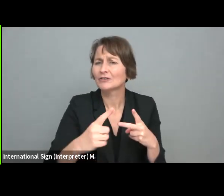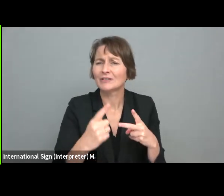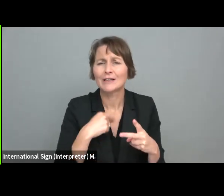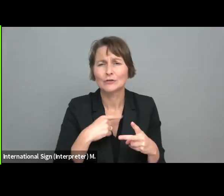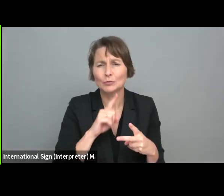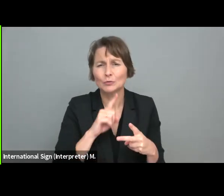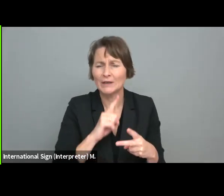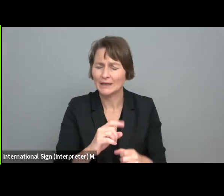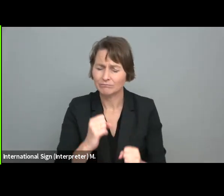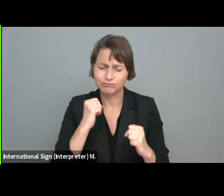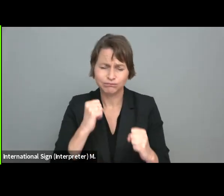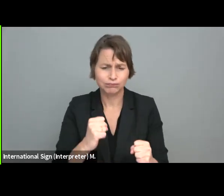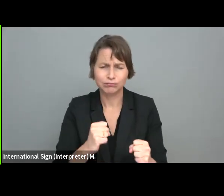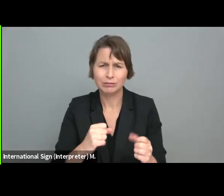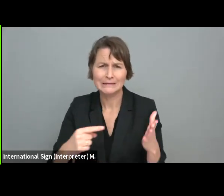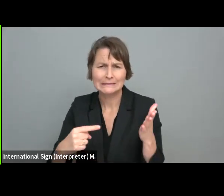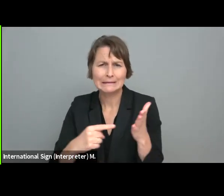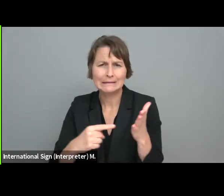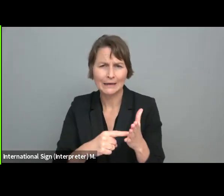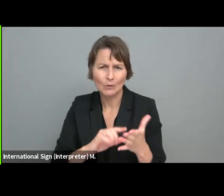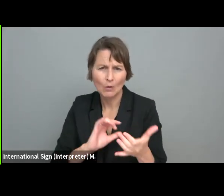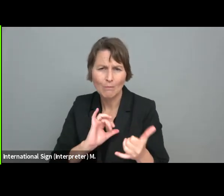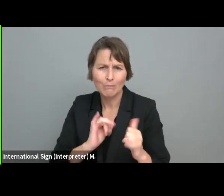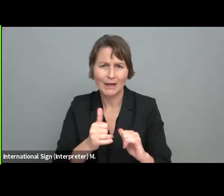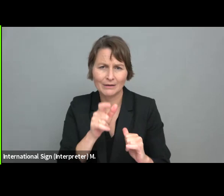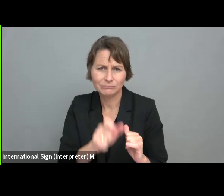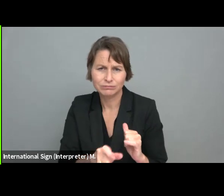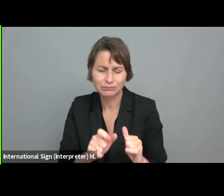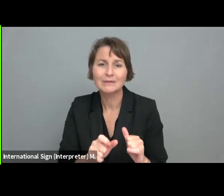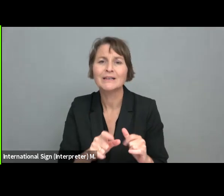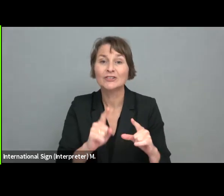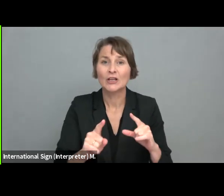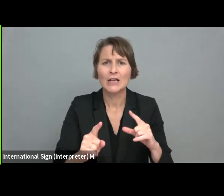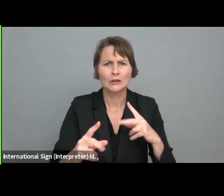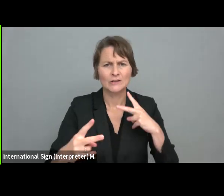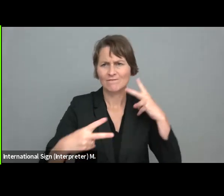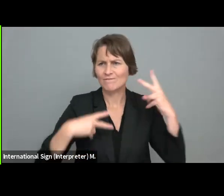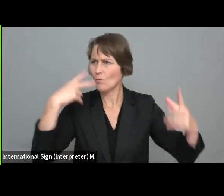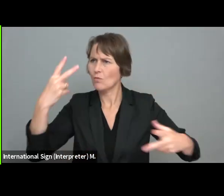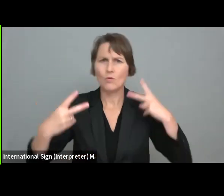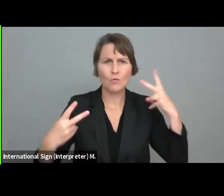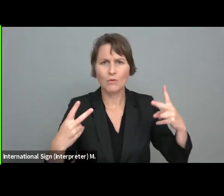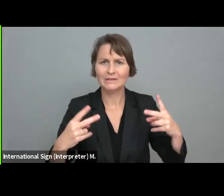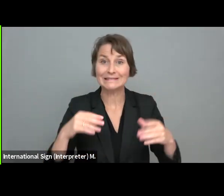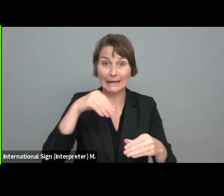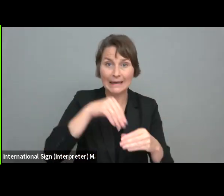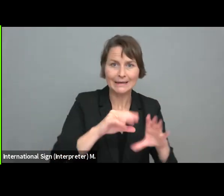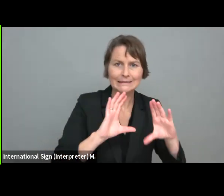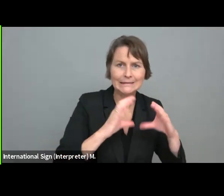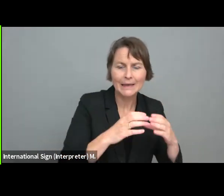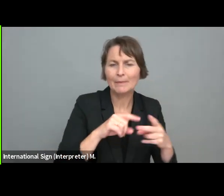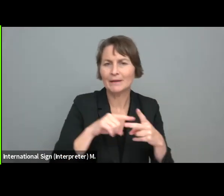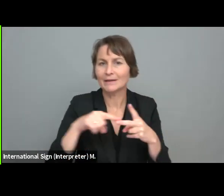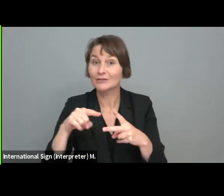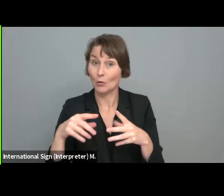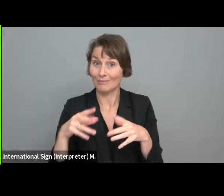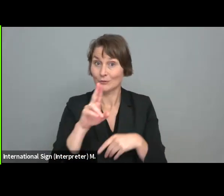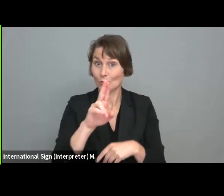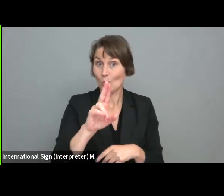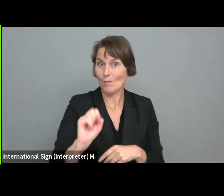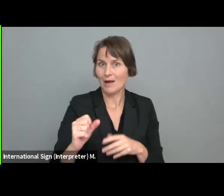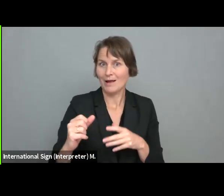players. She's a vocal leader both on the pitch and off the pitch, and she's helped the US women's national team to get